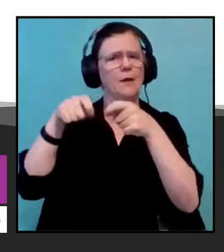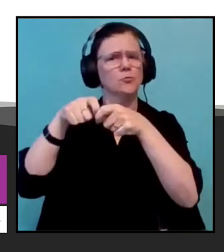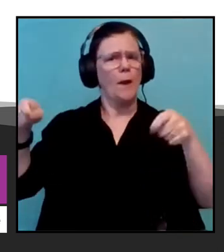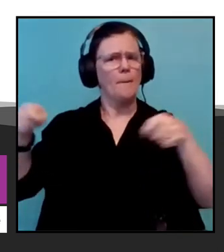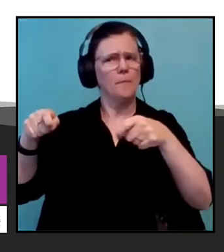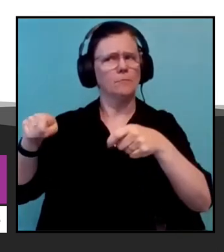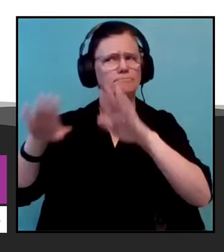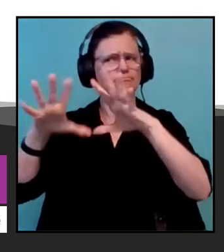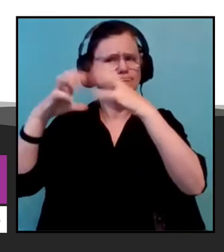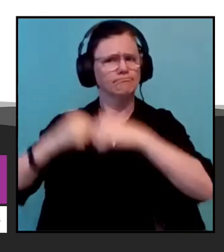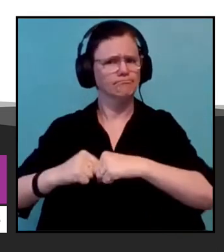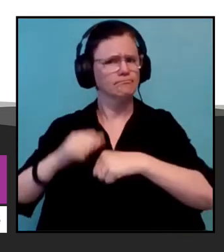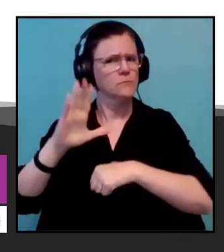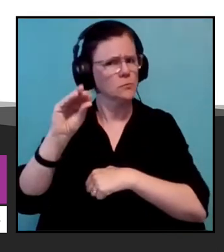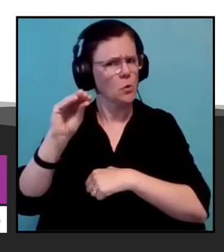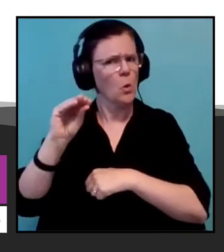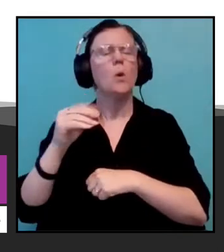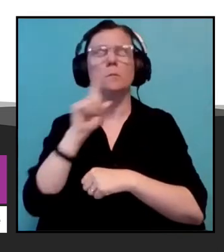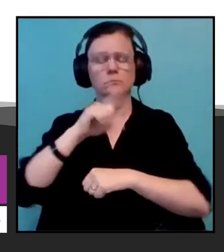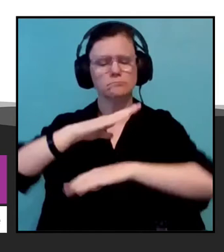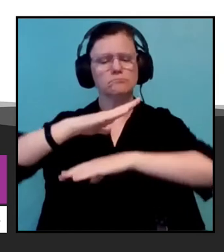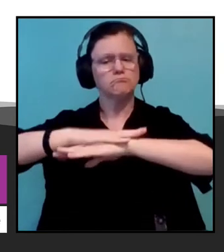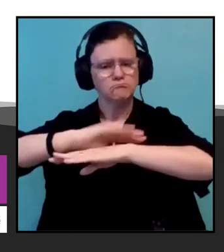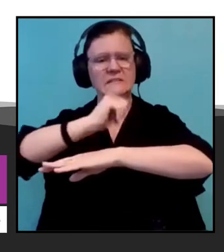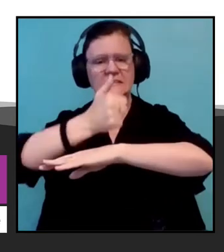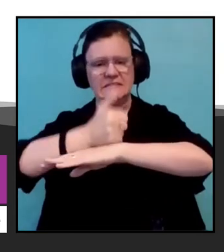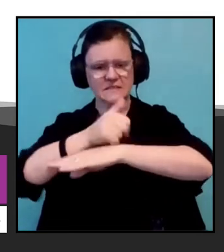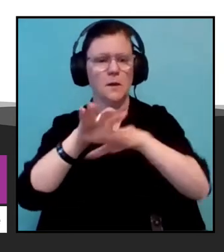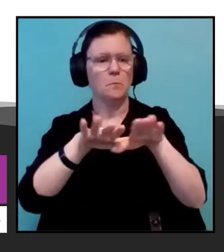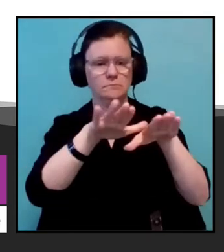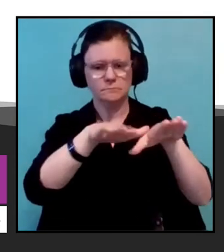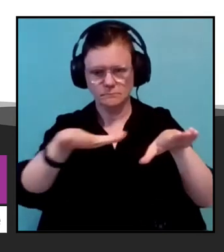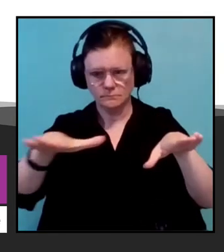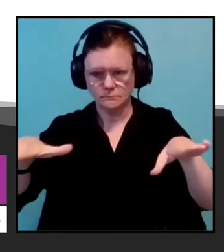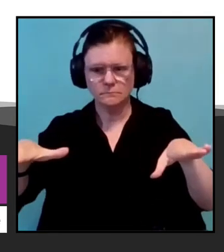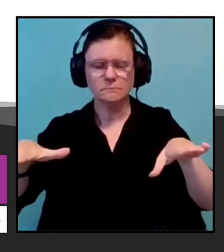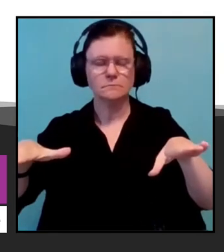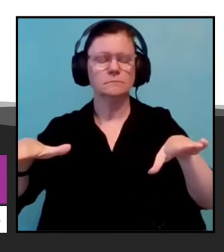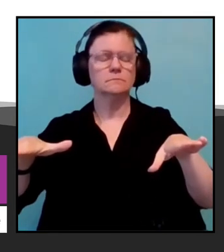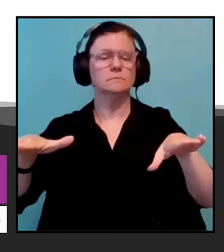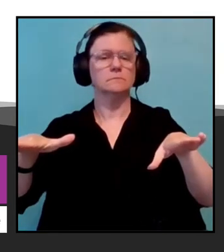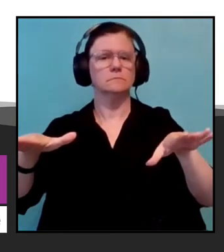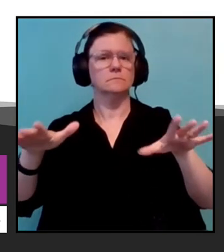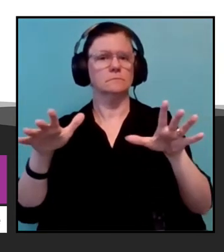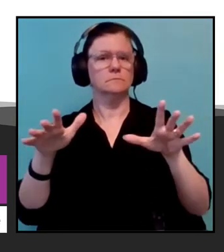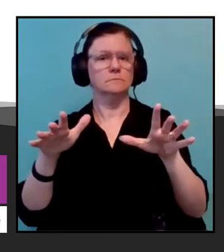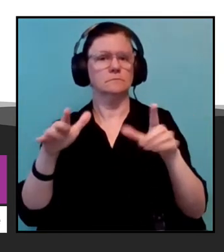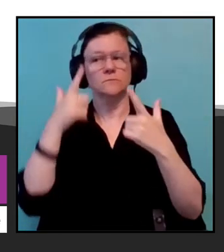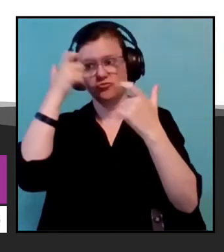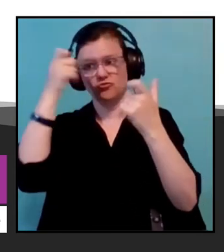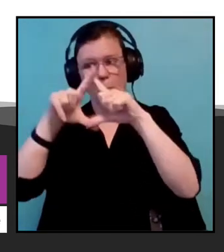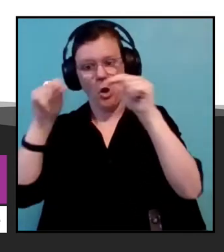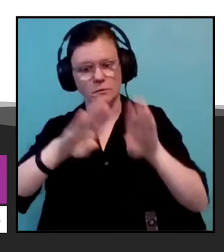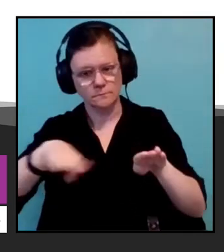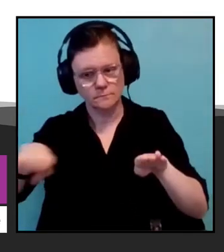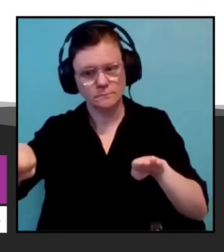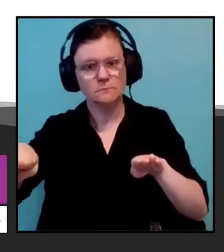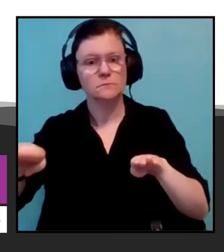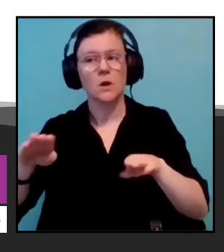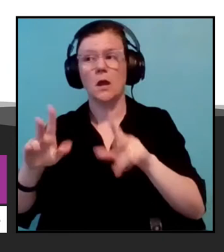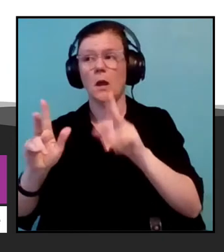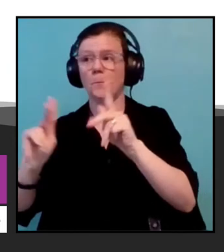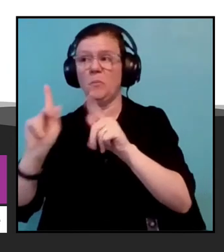had the altar, and part of having an unfinished product was that folks would be able to add